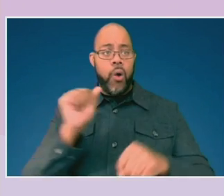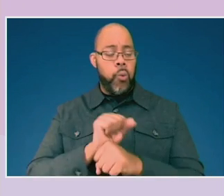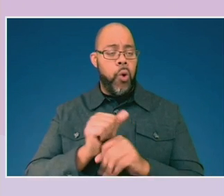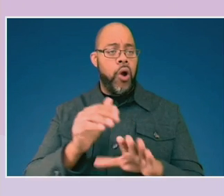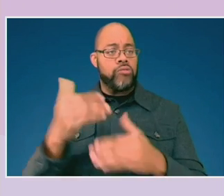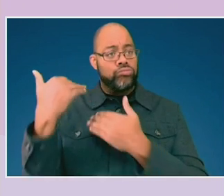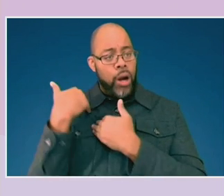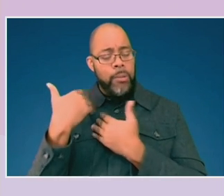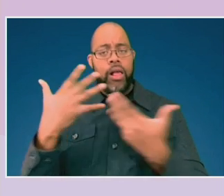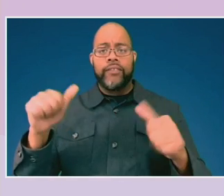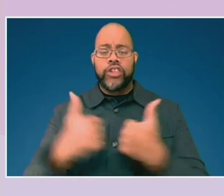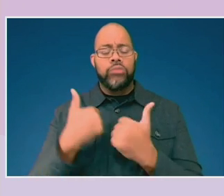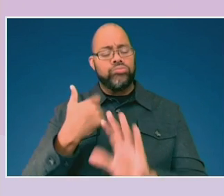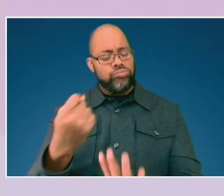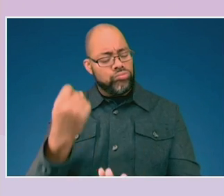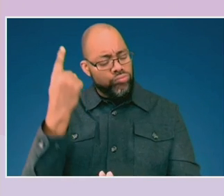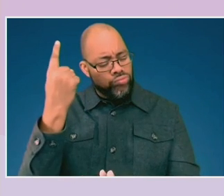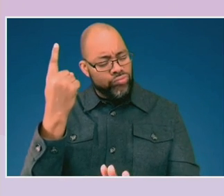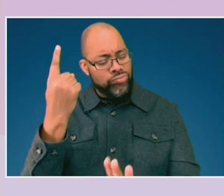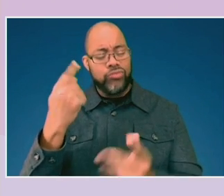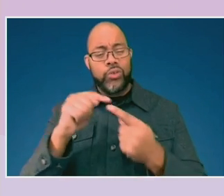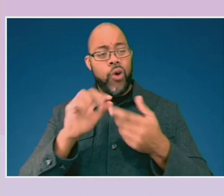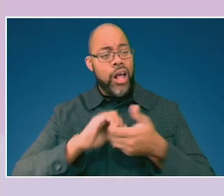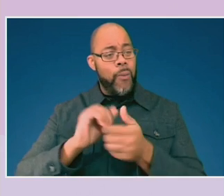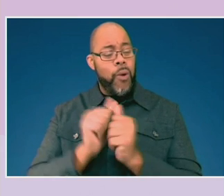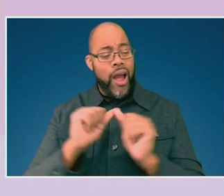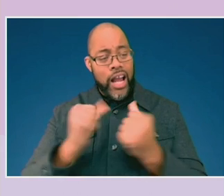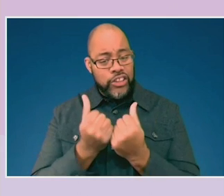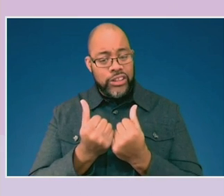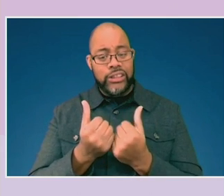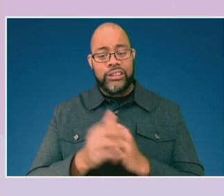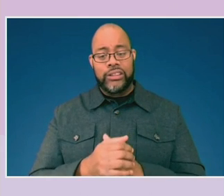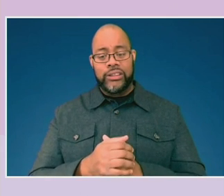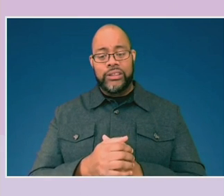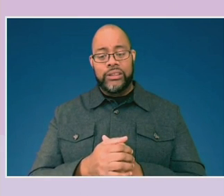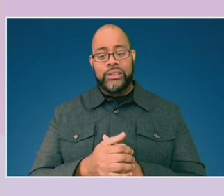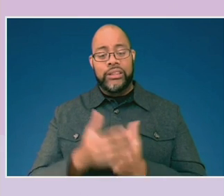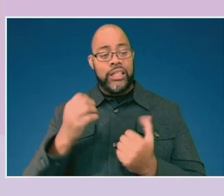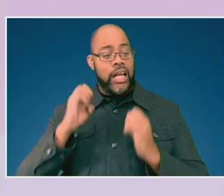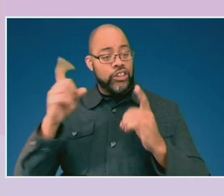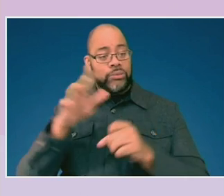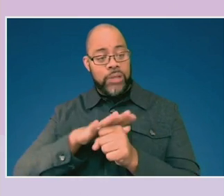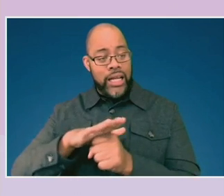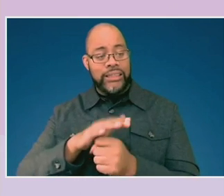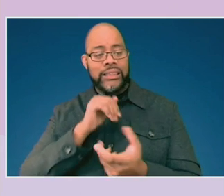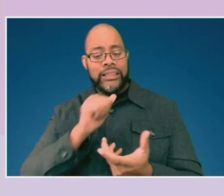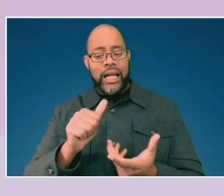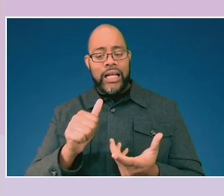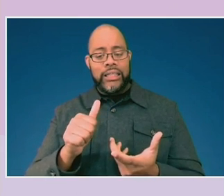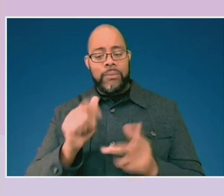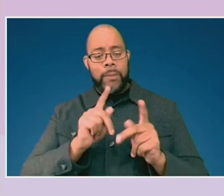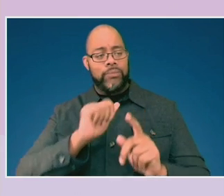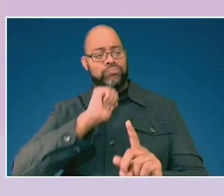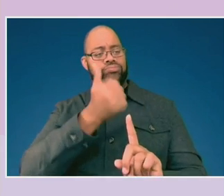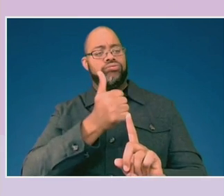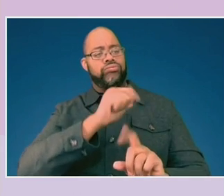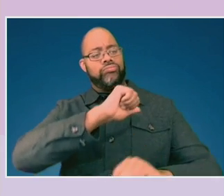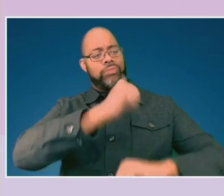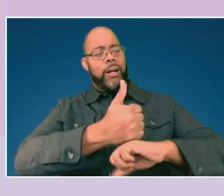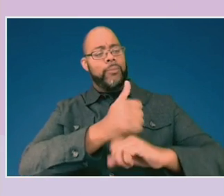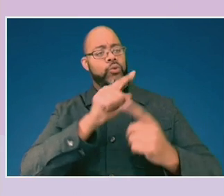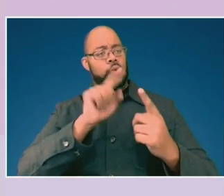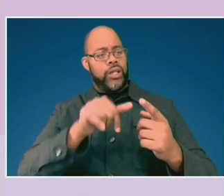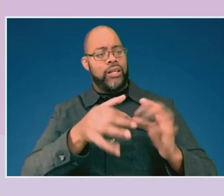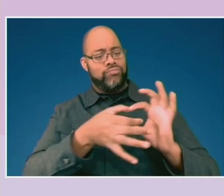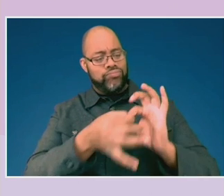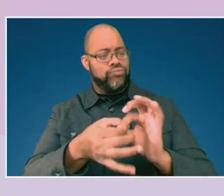challenges collaborating among agencies that maybe in the education space, there are not people designated to be that champion for